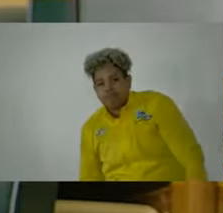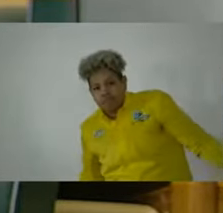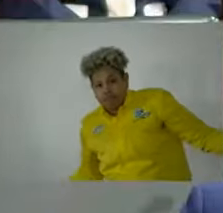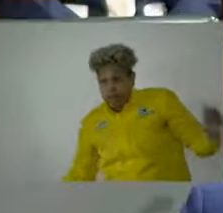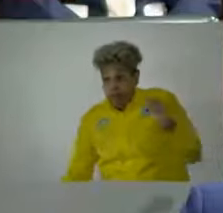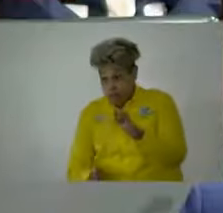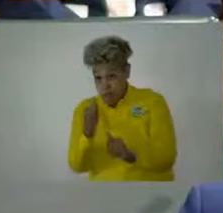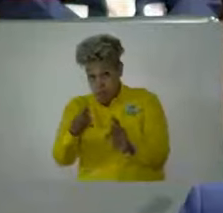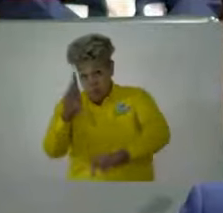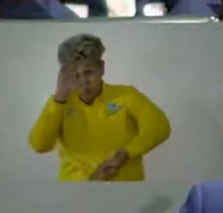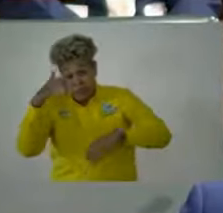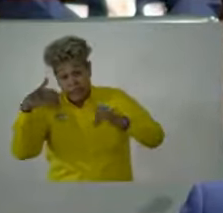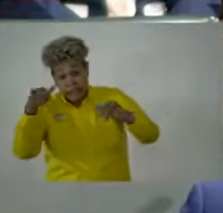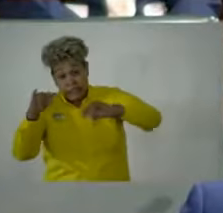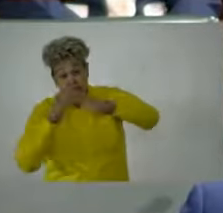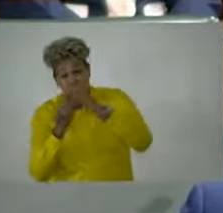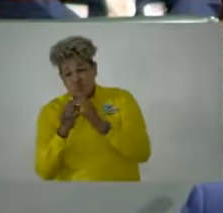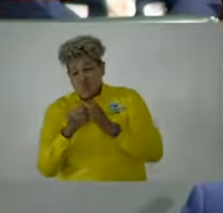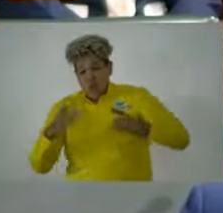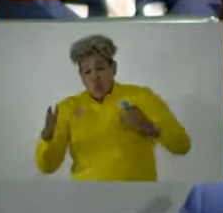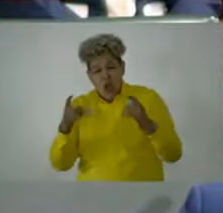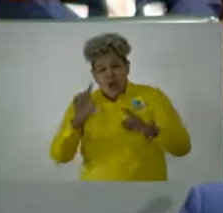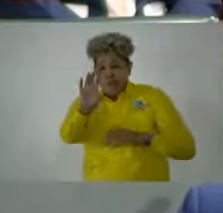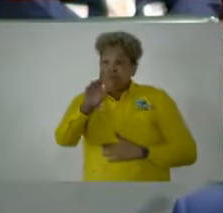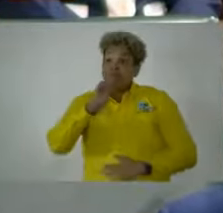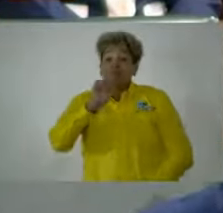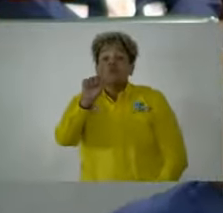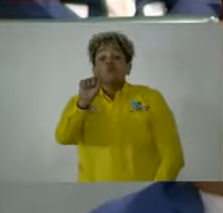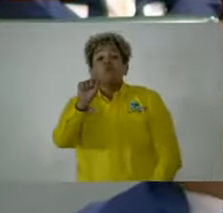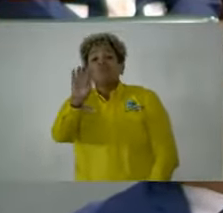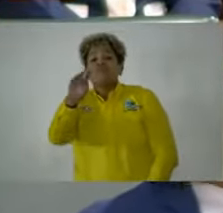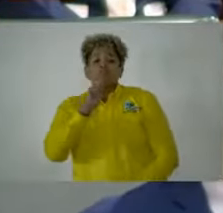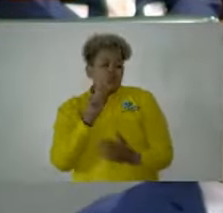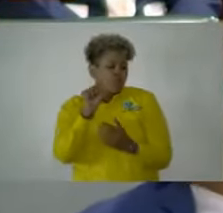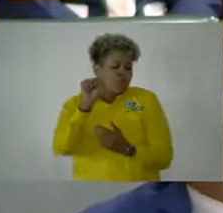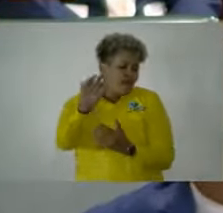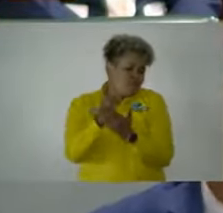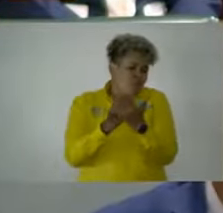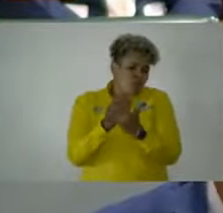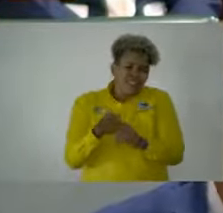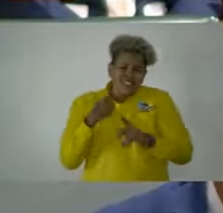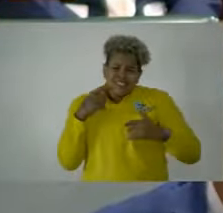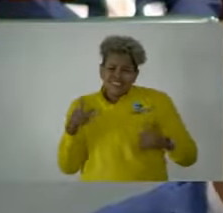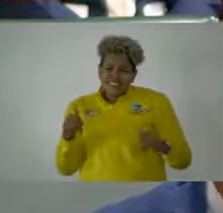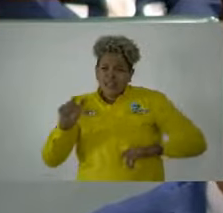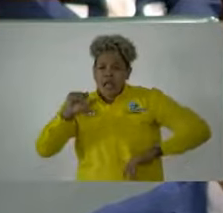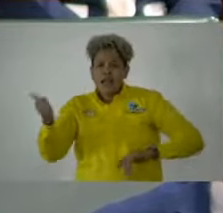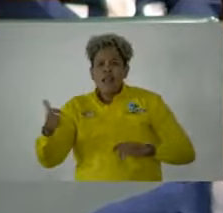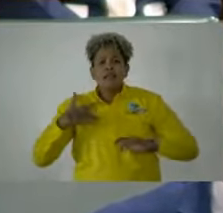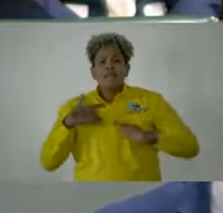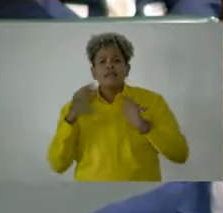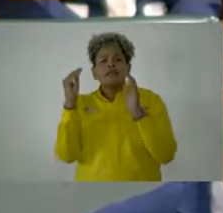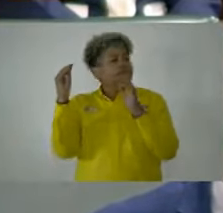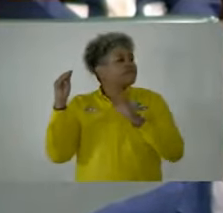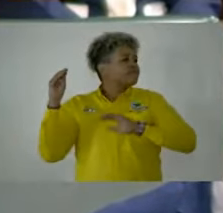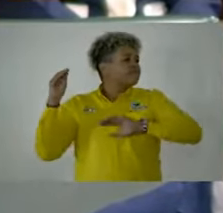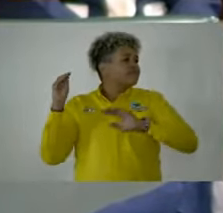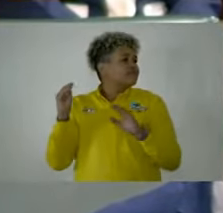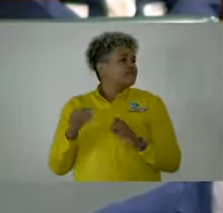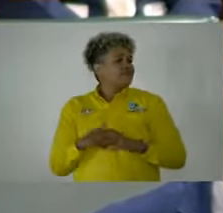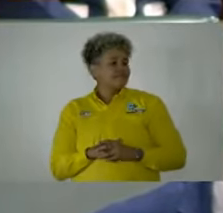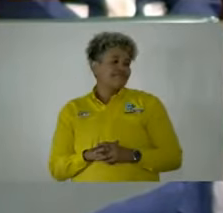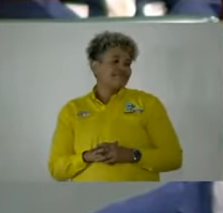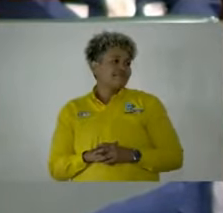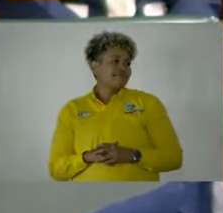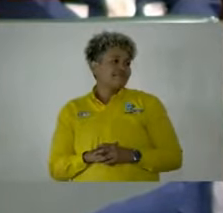people will continue to grow. The 2024-25 budget is yet another tinkering budget, not grounded